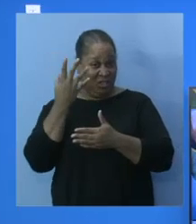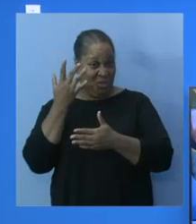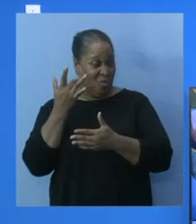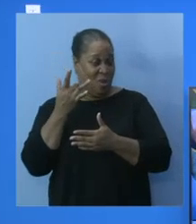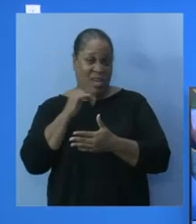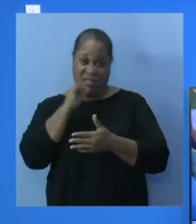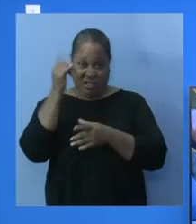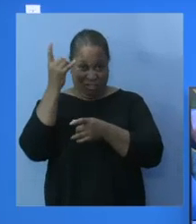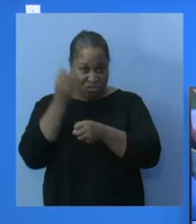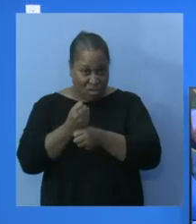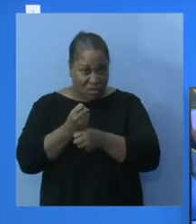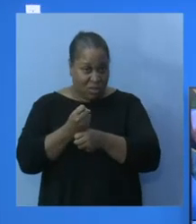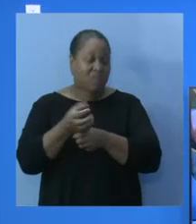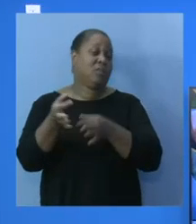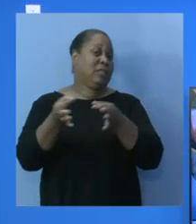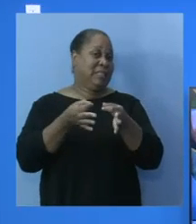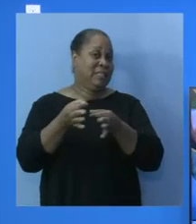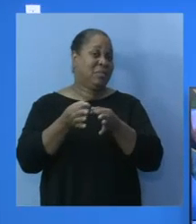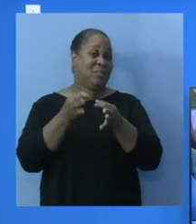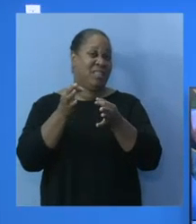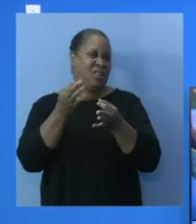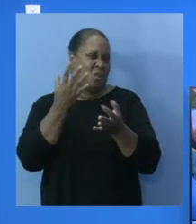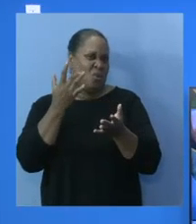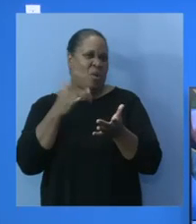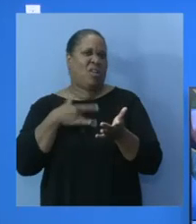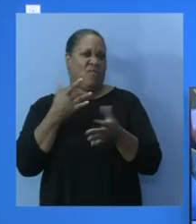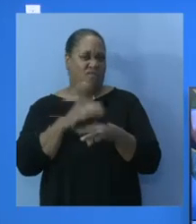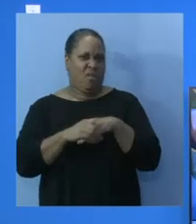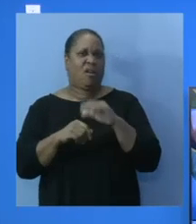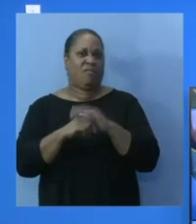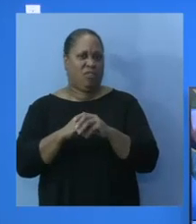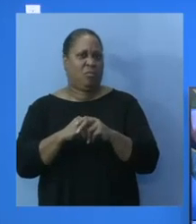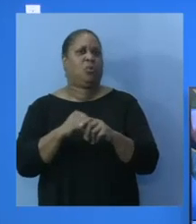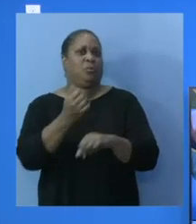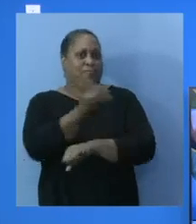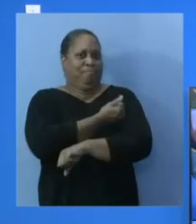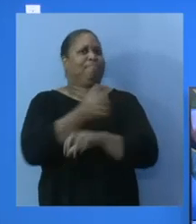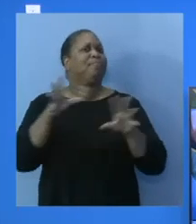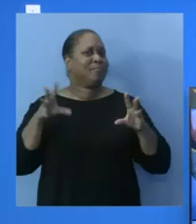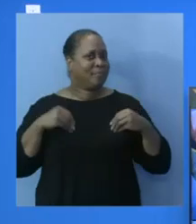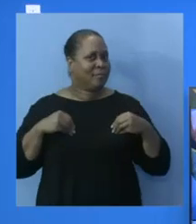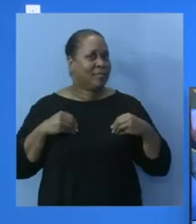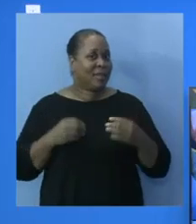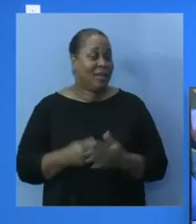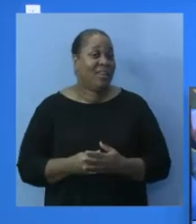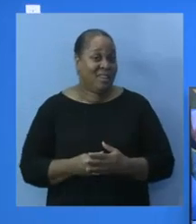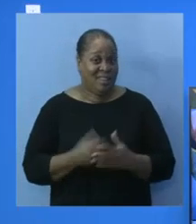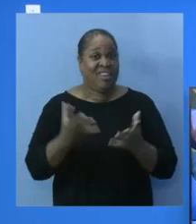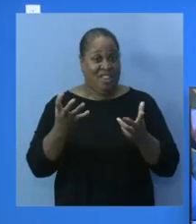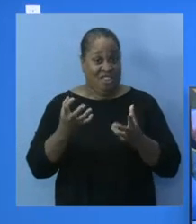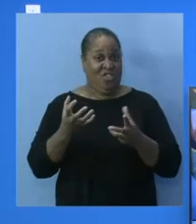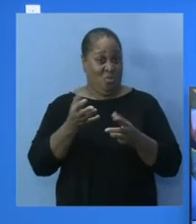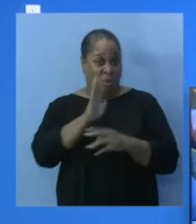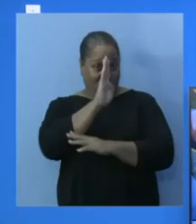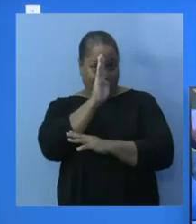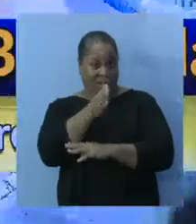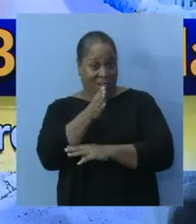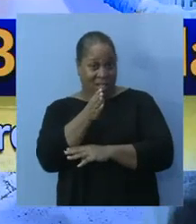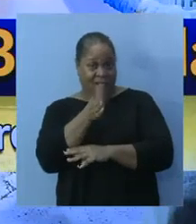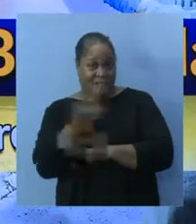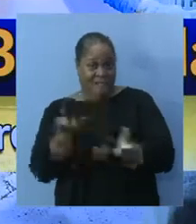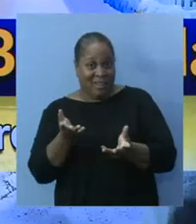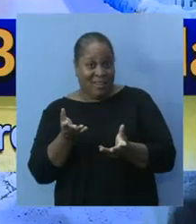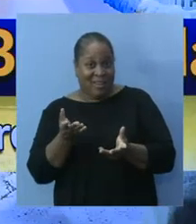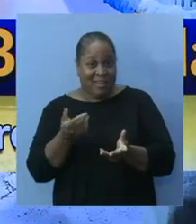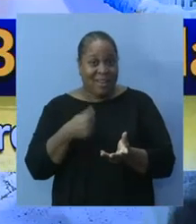distrustful. So can you tell me exactly what made you feel comfortable with taking the vaccination? You want the complete and 100% honest answer? Yes, sir.